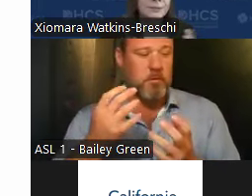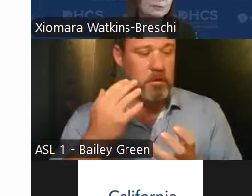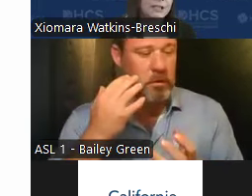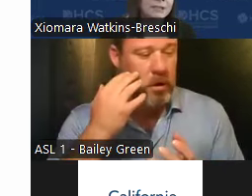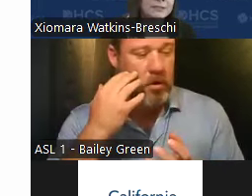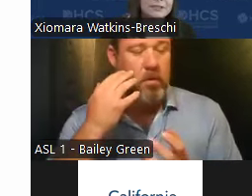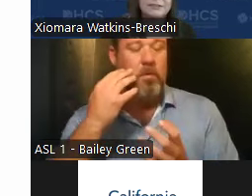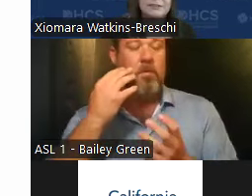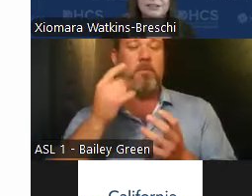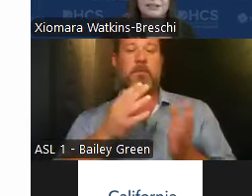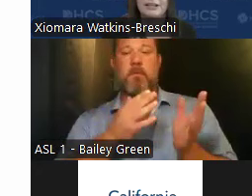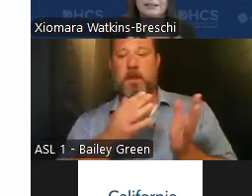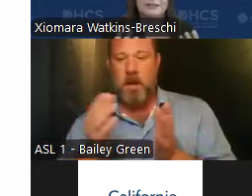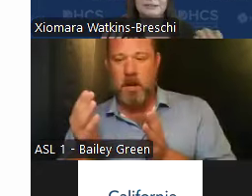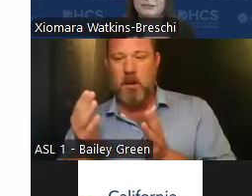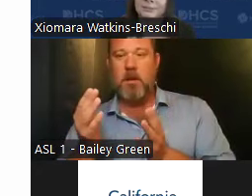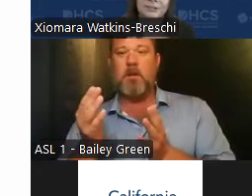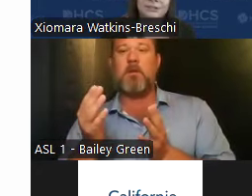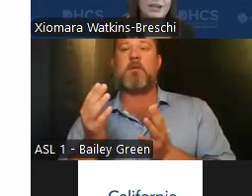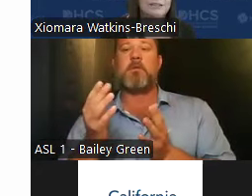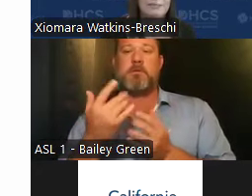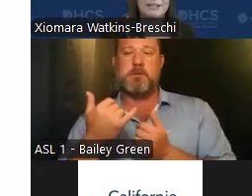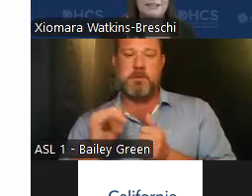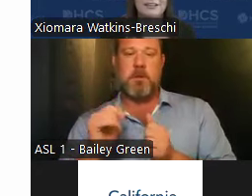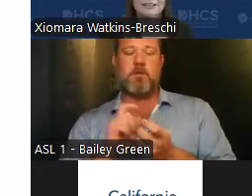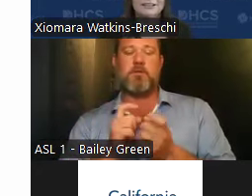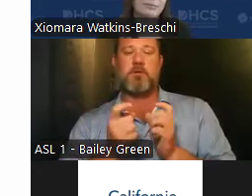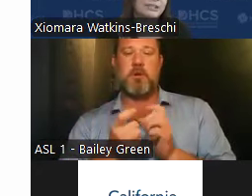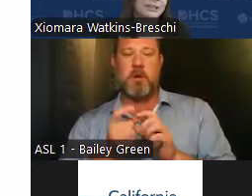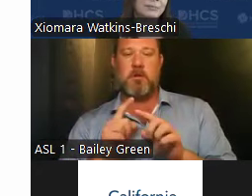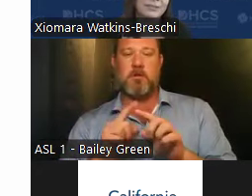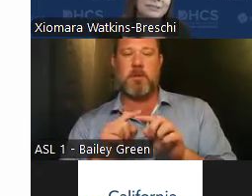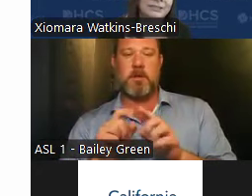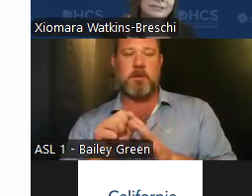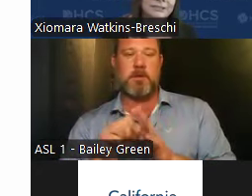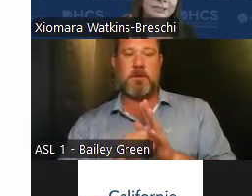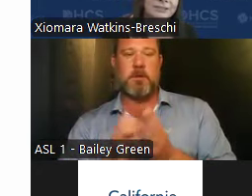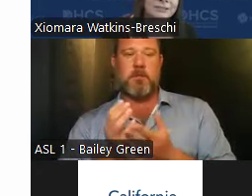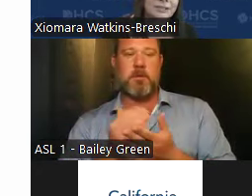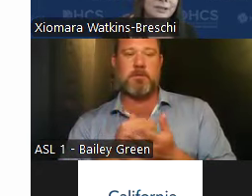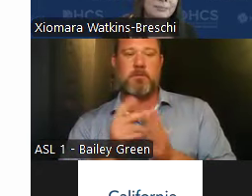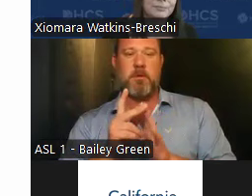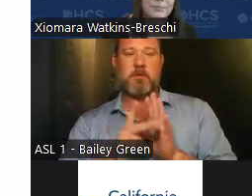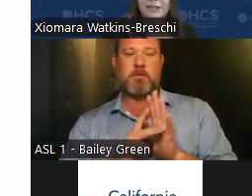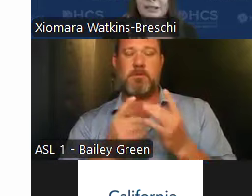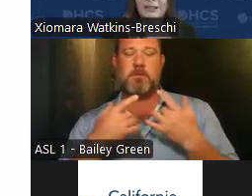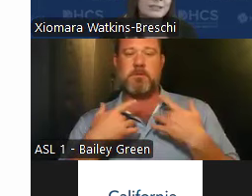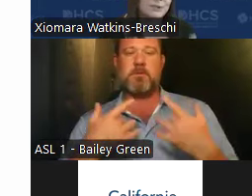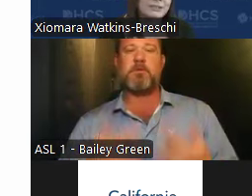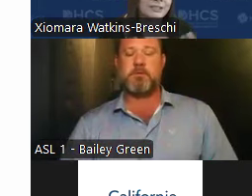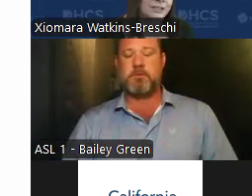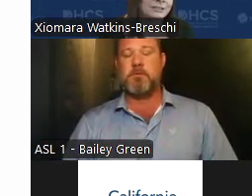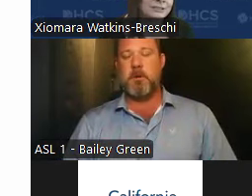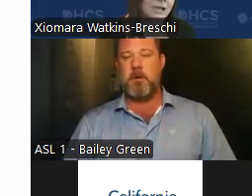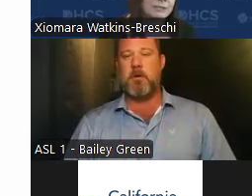still continuing to plan for this integration and things are still subject to change pending on state budget and policy considerations, and as